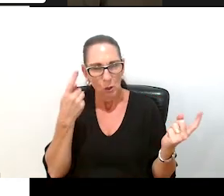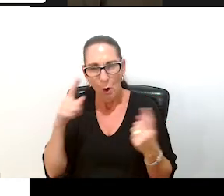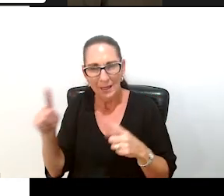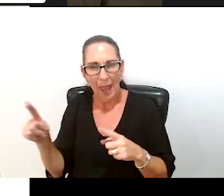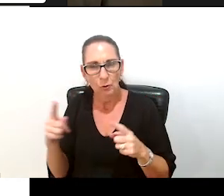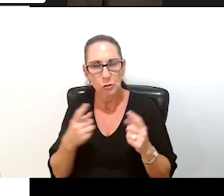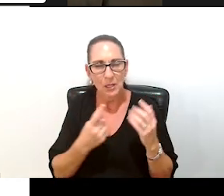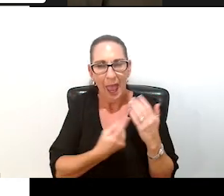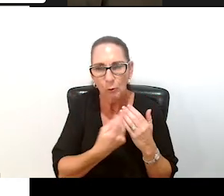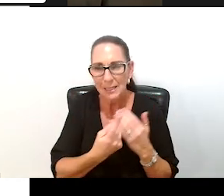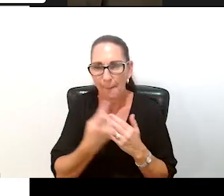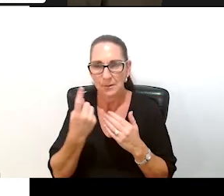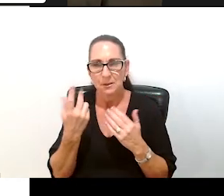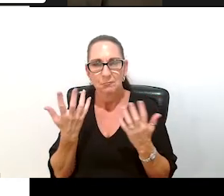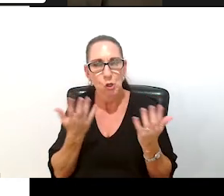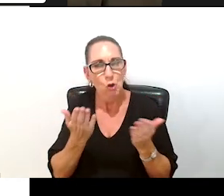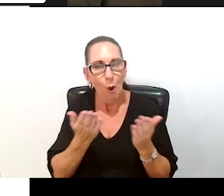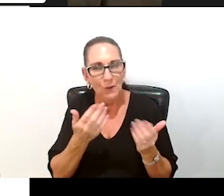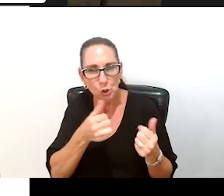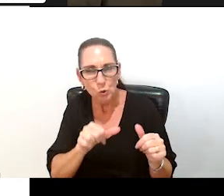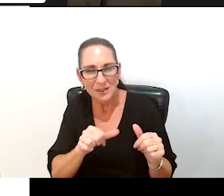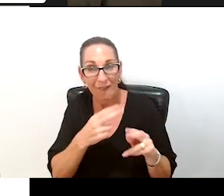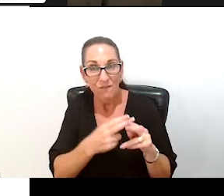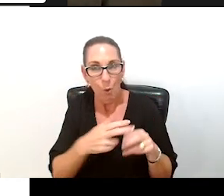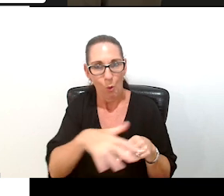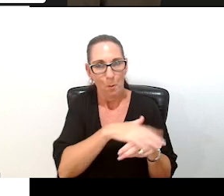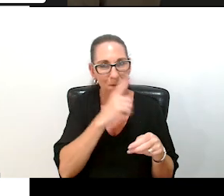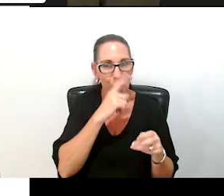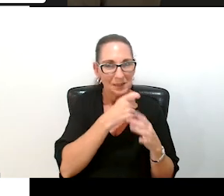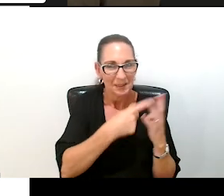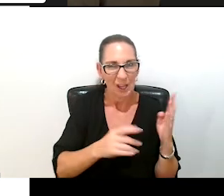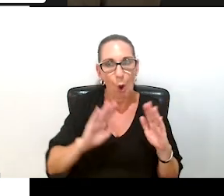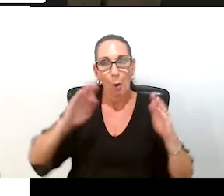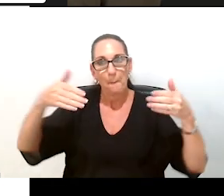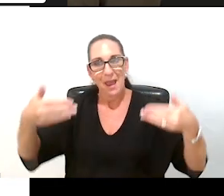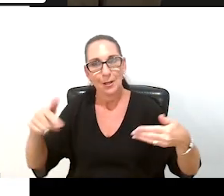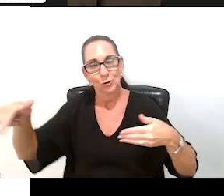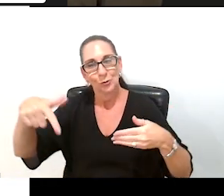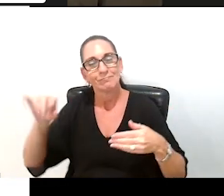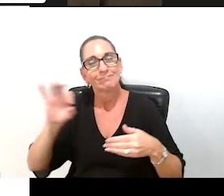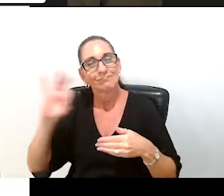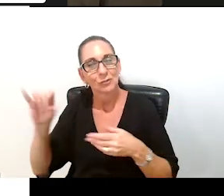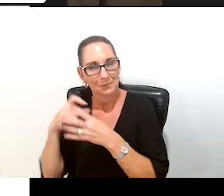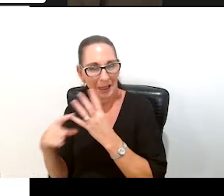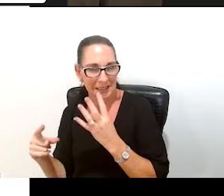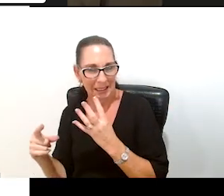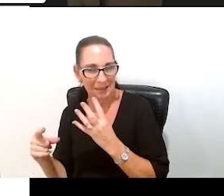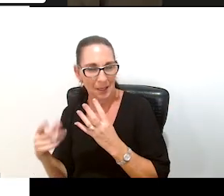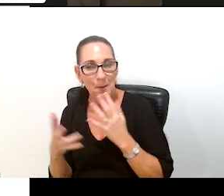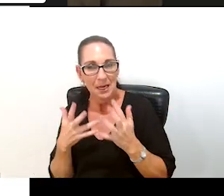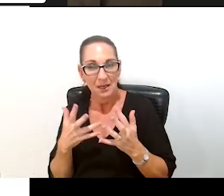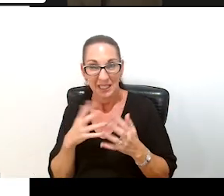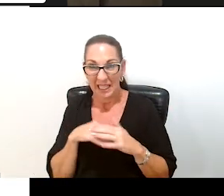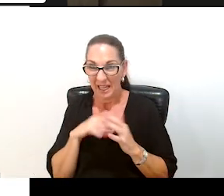or service use for people with disability compared to people who don't have disability. And so in government,